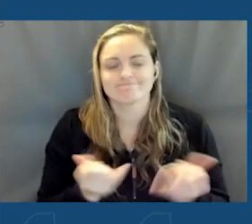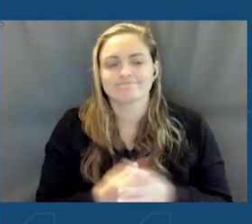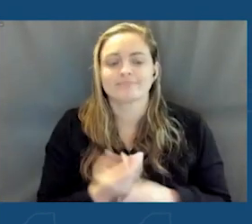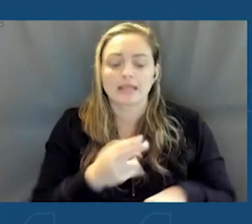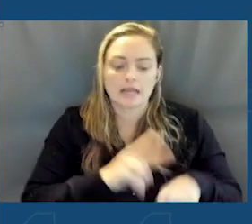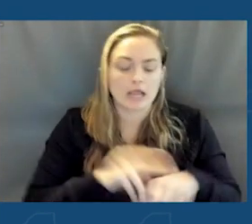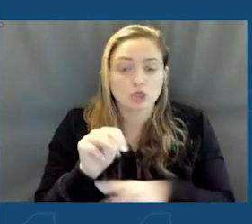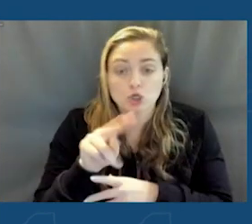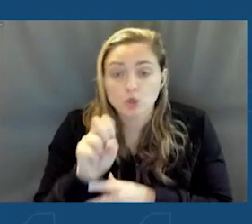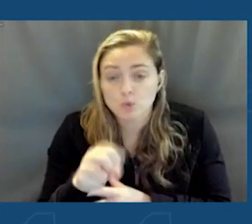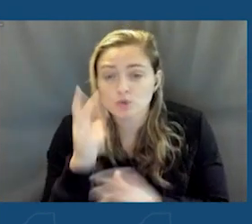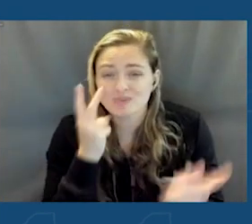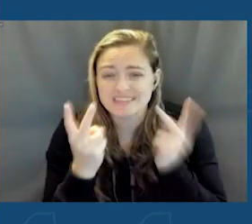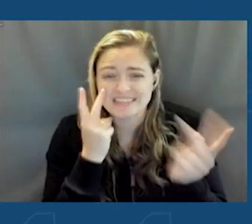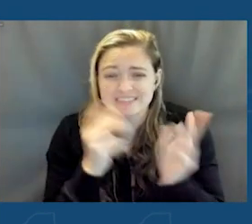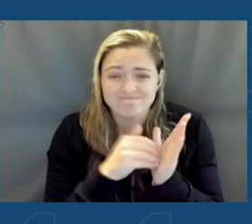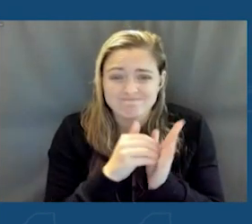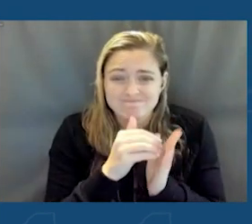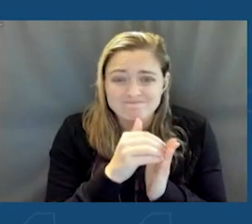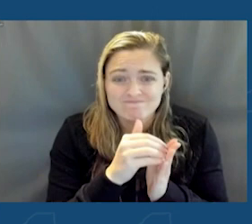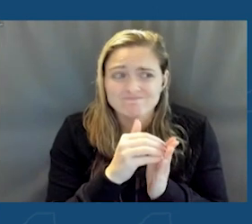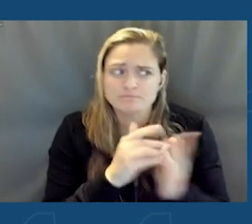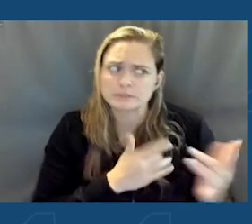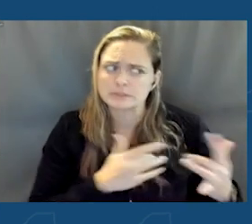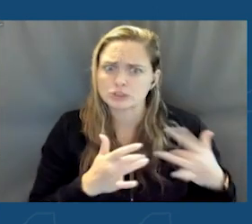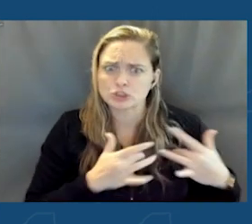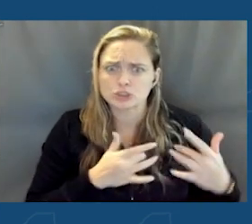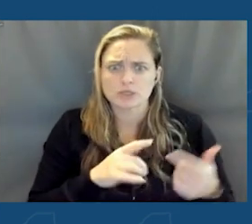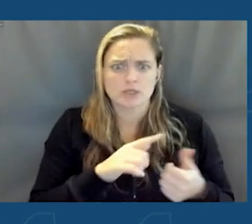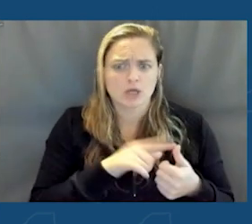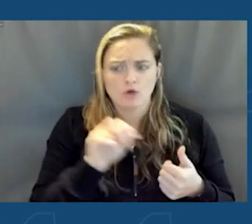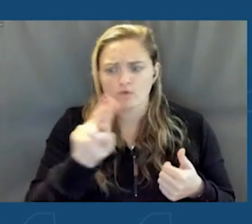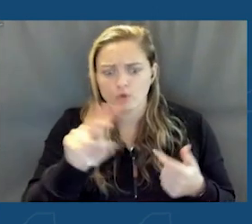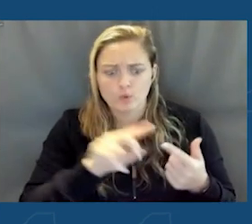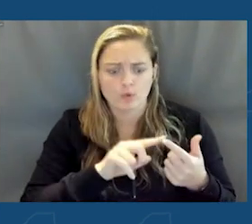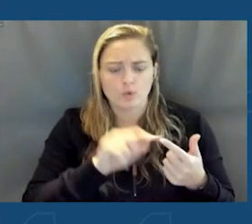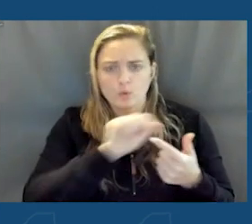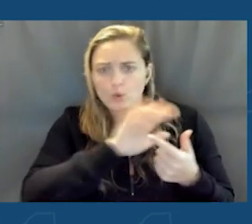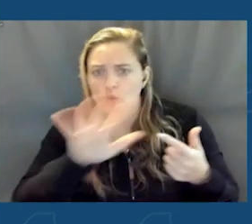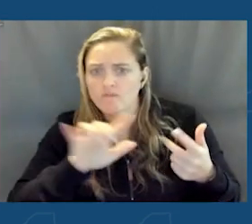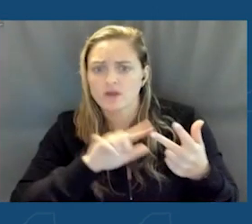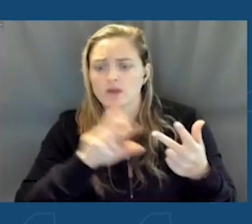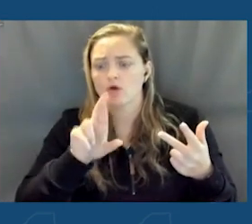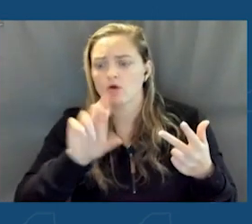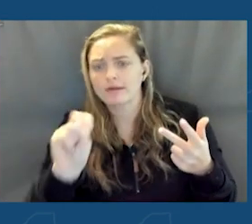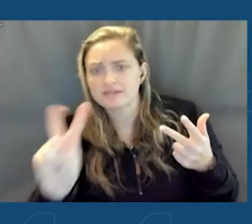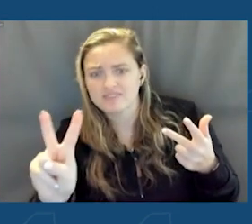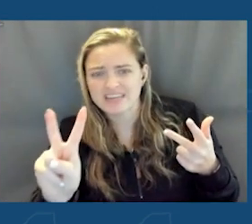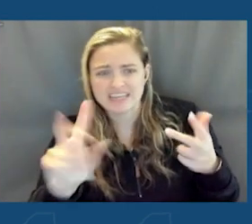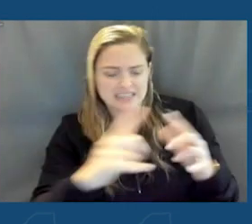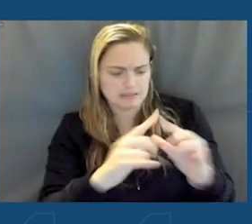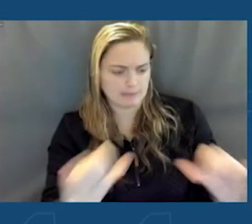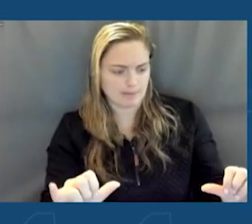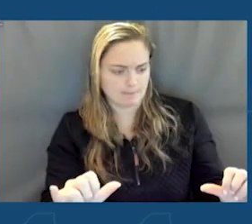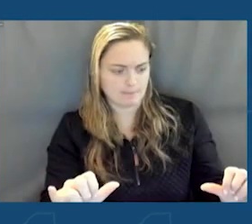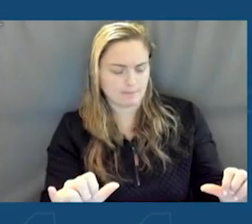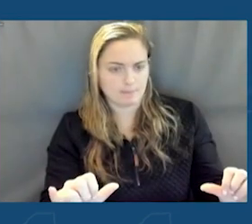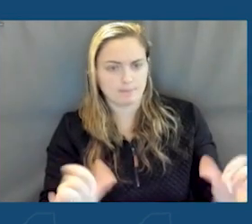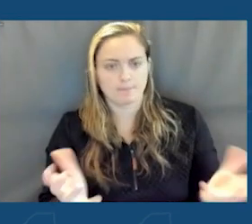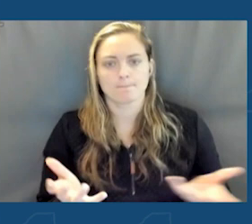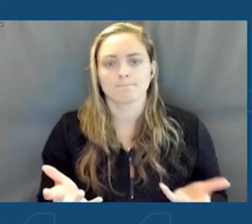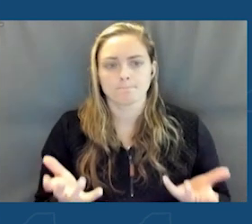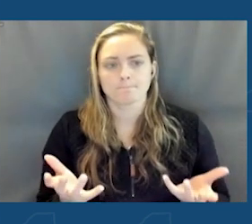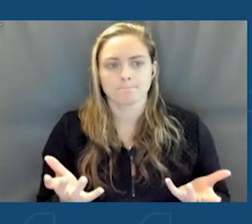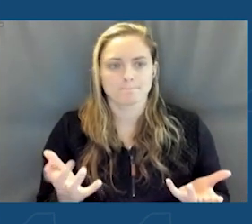stories, and it's concerning. You know, it's the flu, it's COVID, it's RSV, all at the same time. So you're